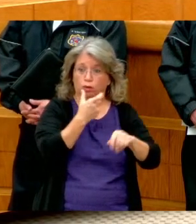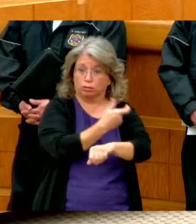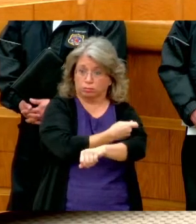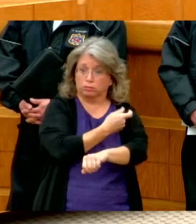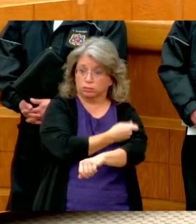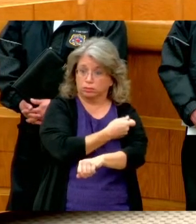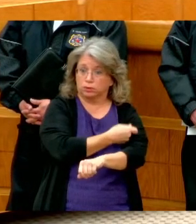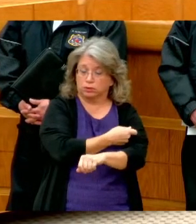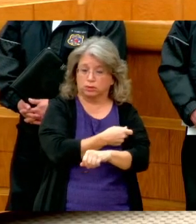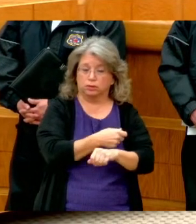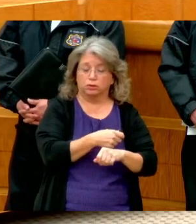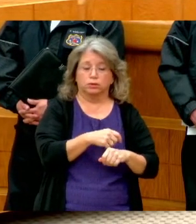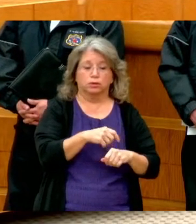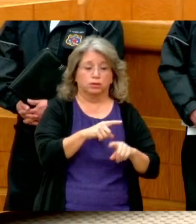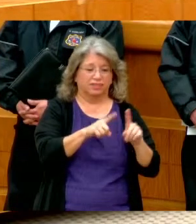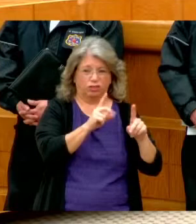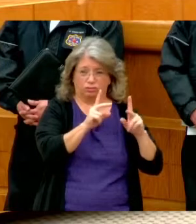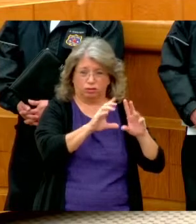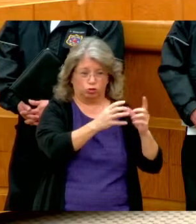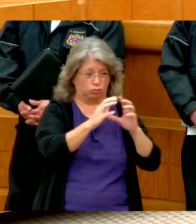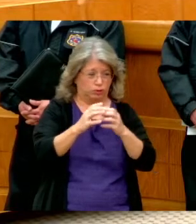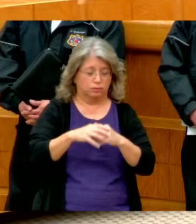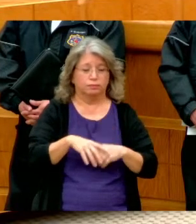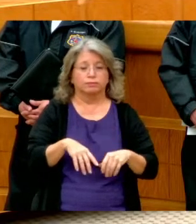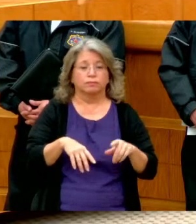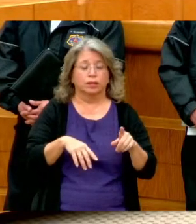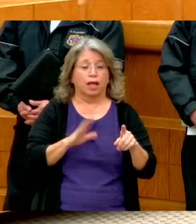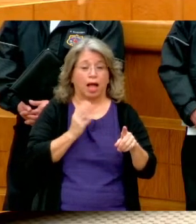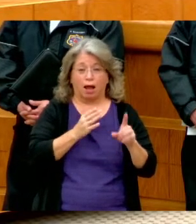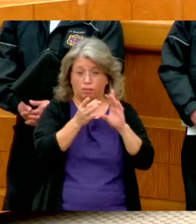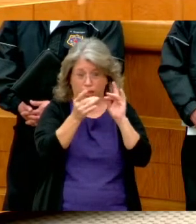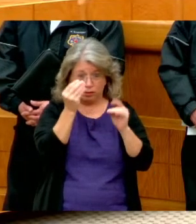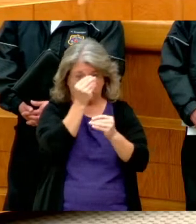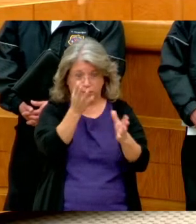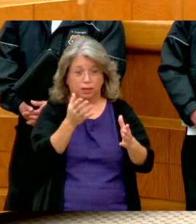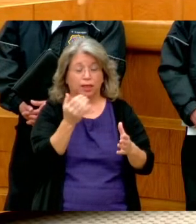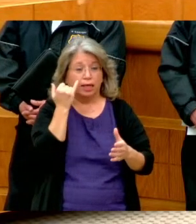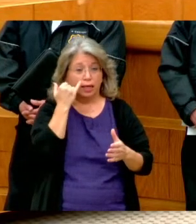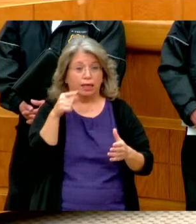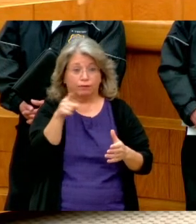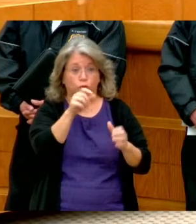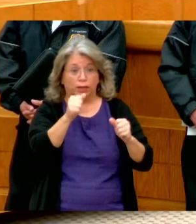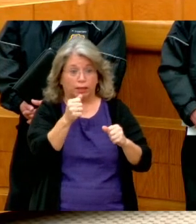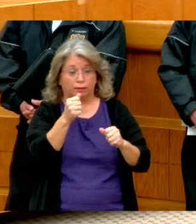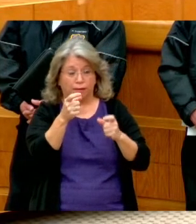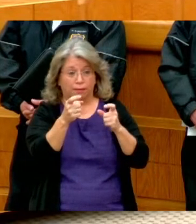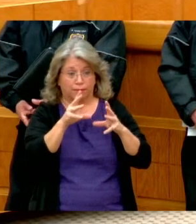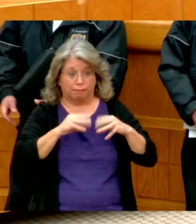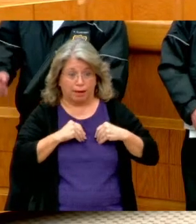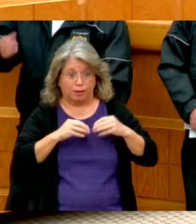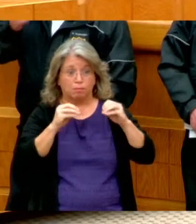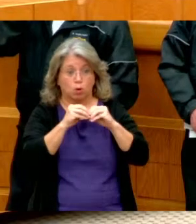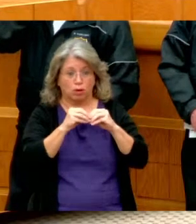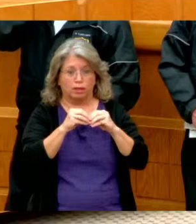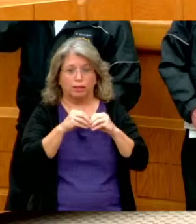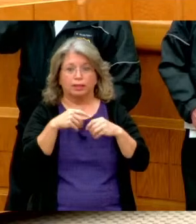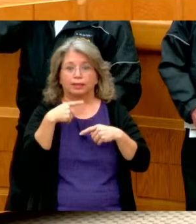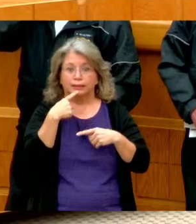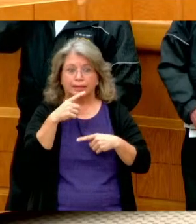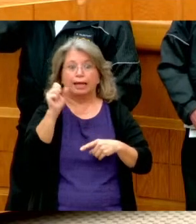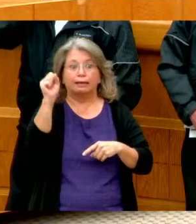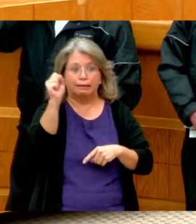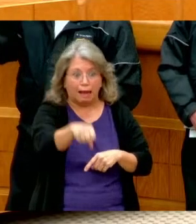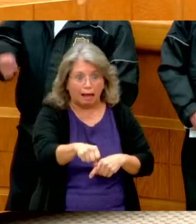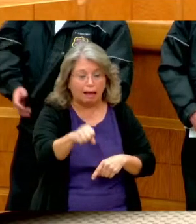more. And our message to providers, if you're listening, is yes, you can, because we're going to help you. We're going to